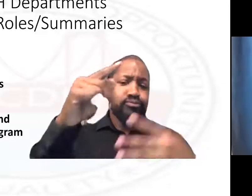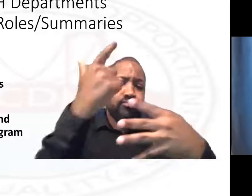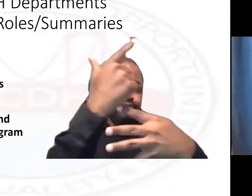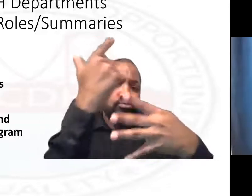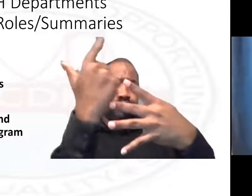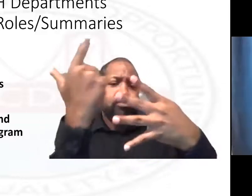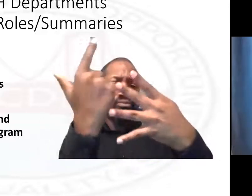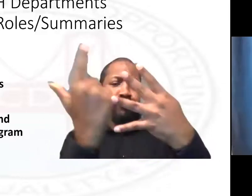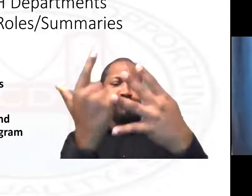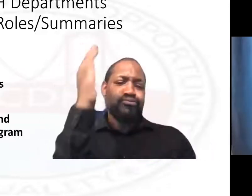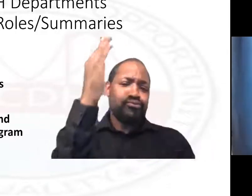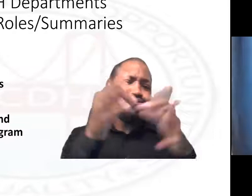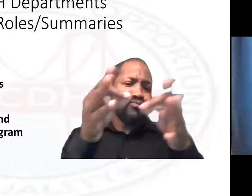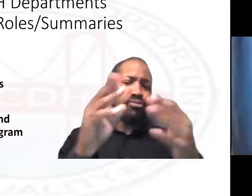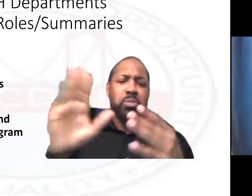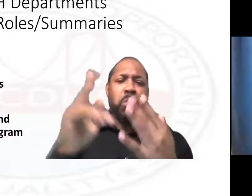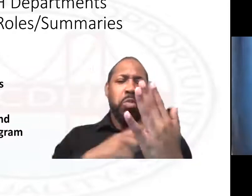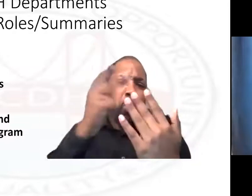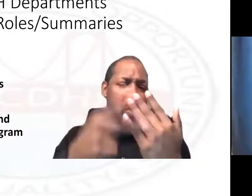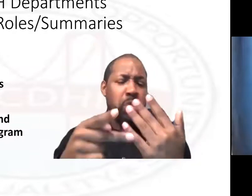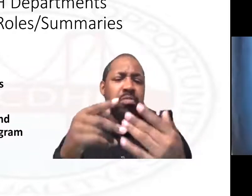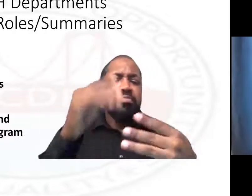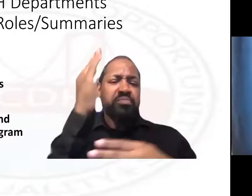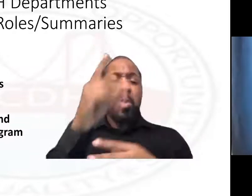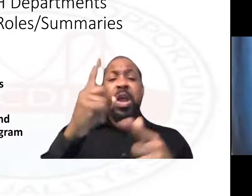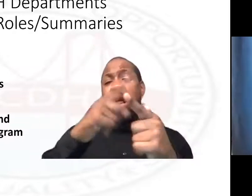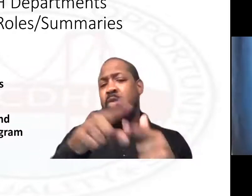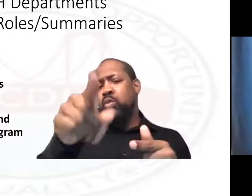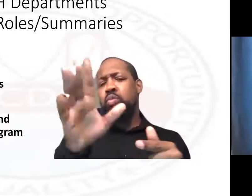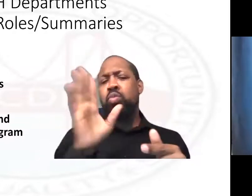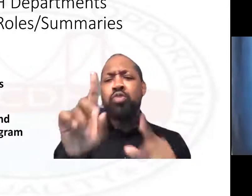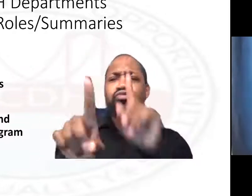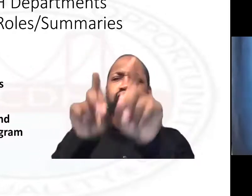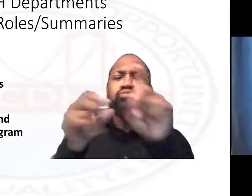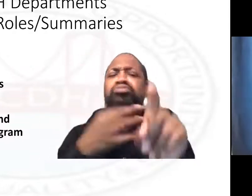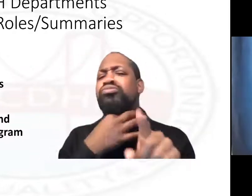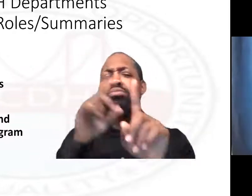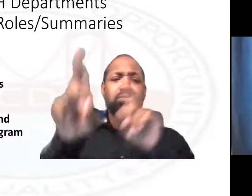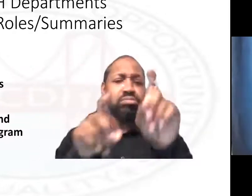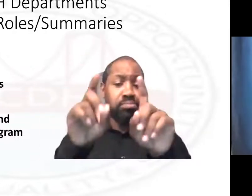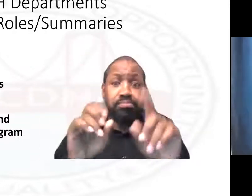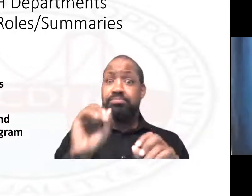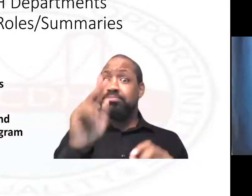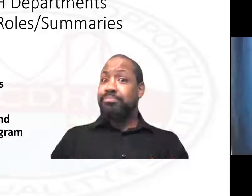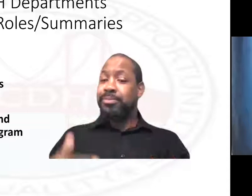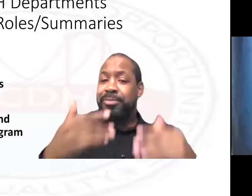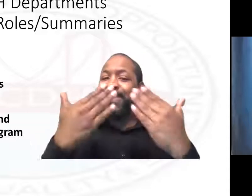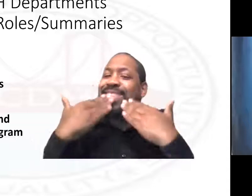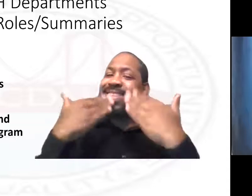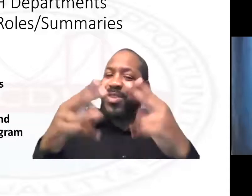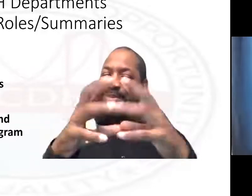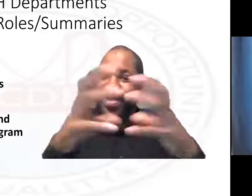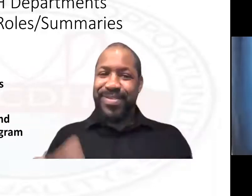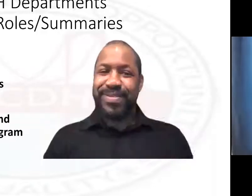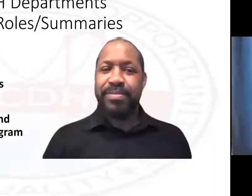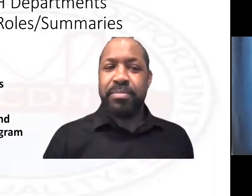that I can let each one of them present with their own PowerPoints regarding their programs. And then if you have any questions on